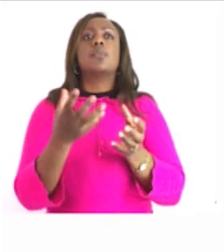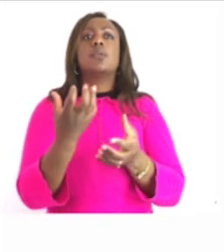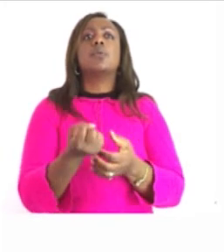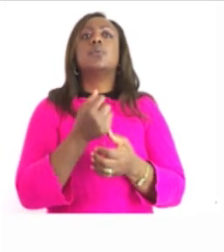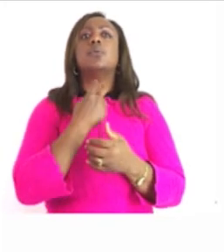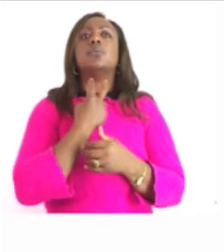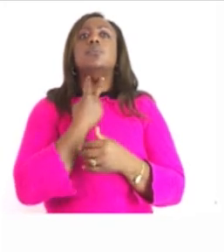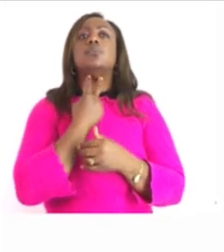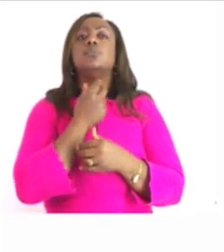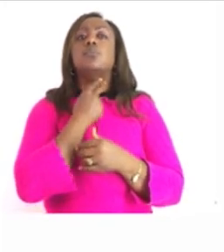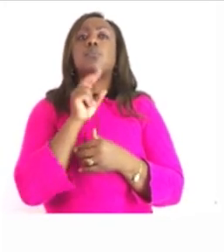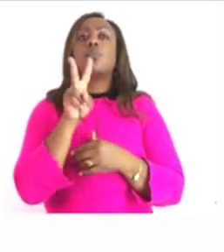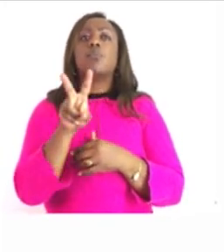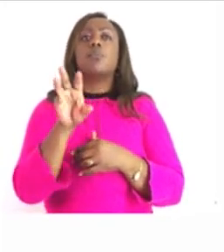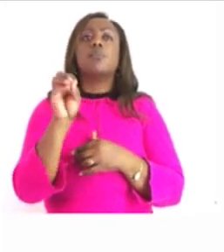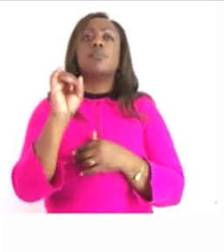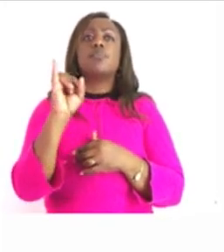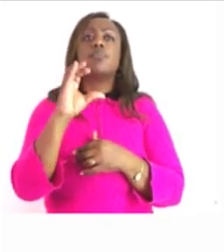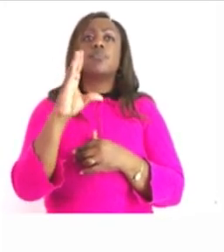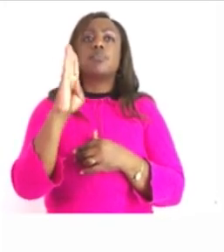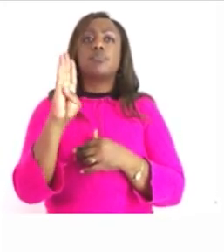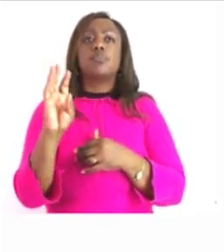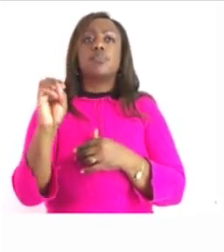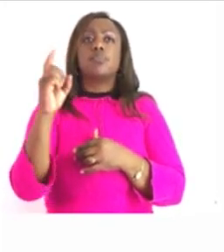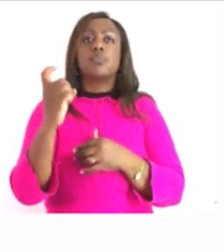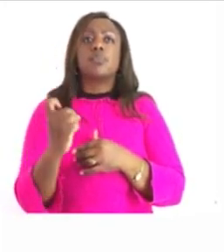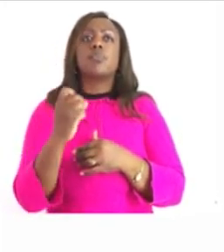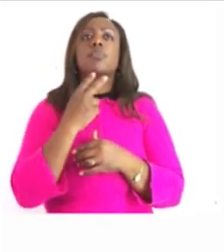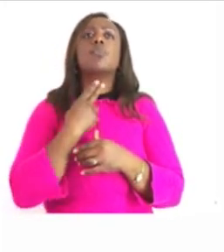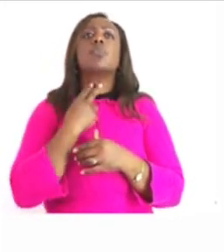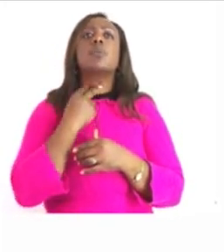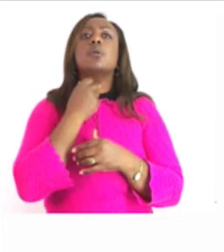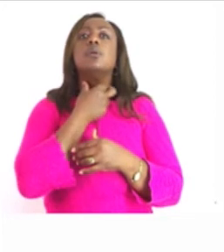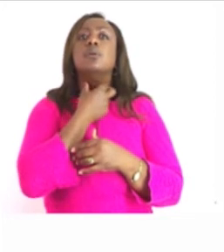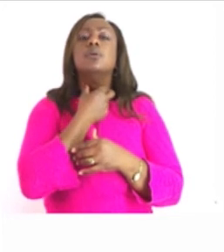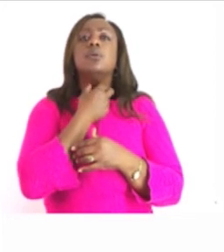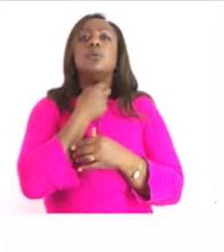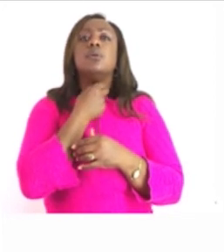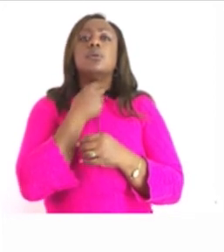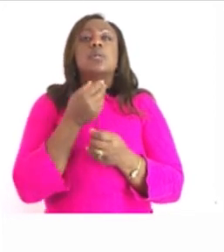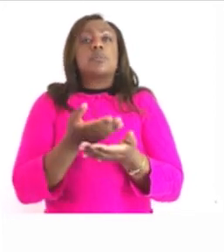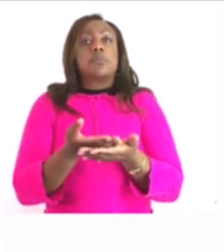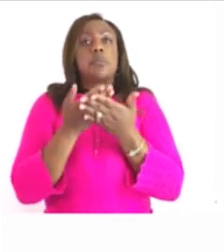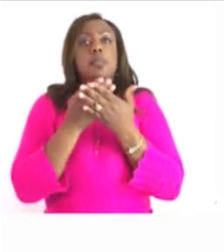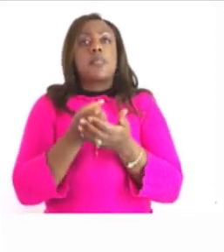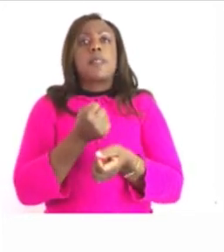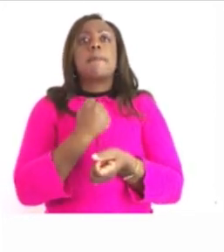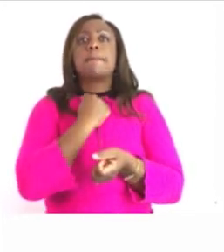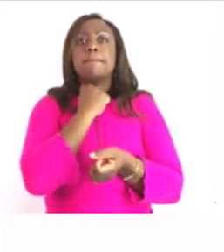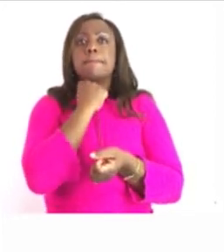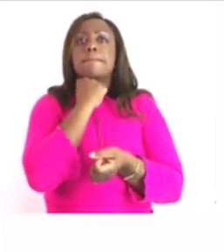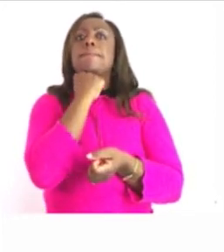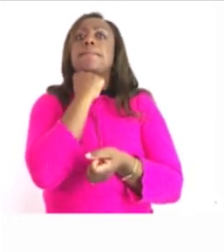box. The voice box is just there for the production of sound, okay? If I was not having a voice box, you wouldn't hear